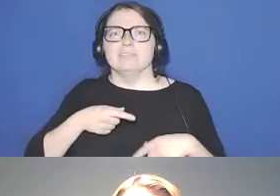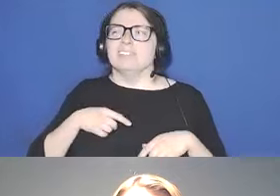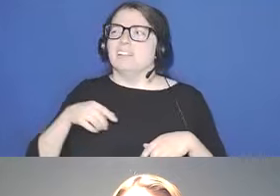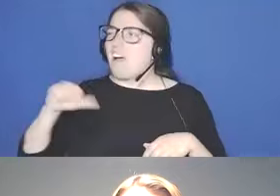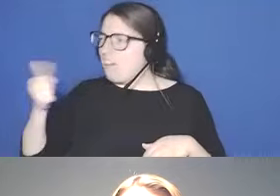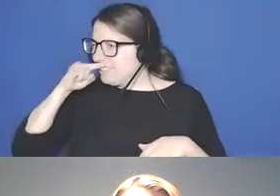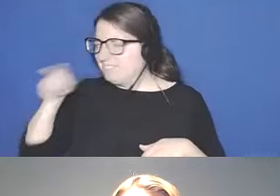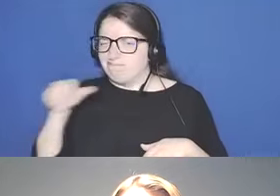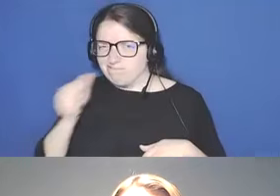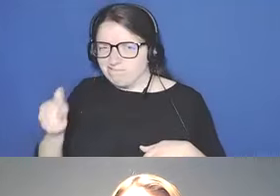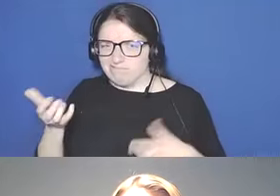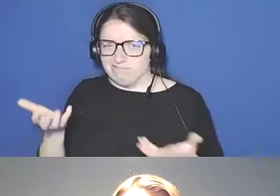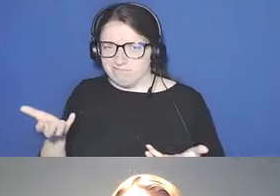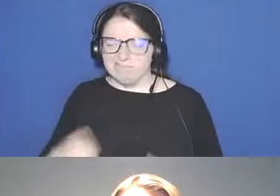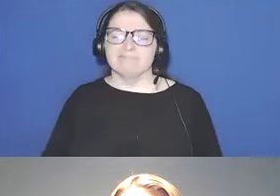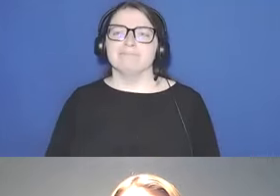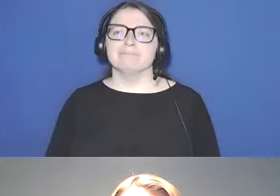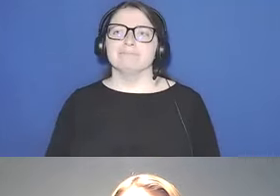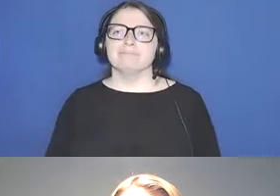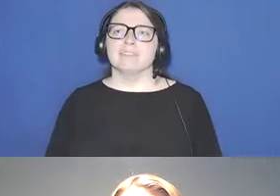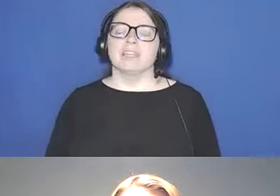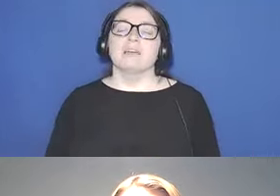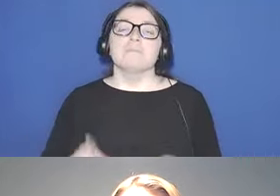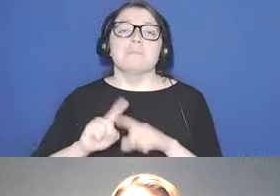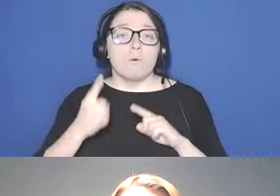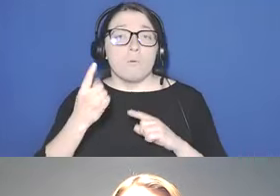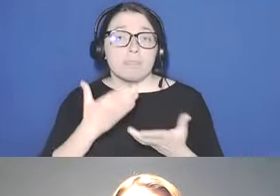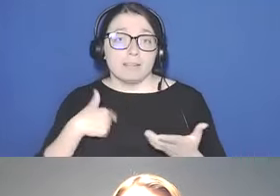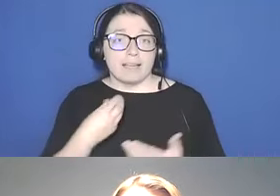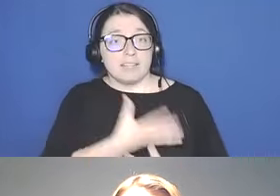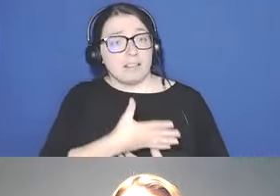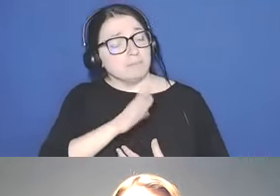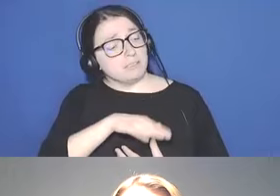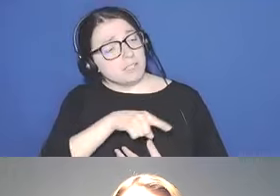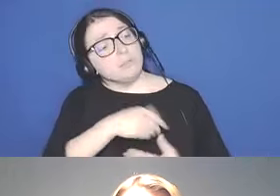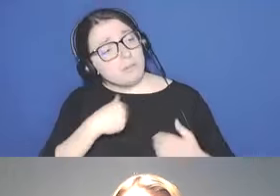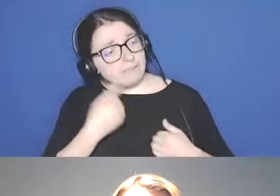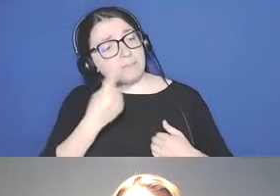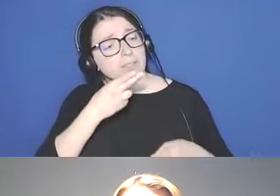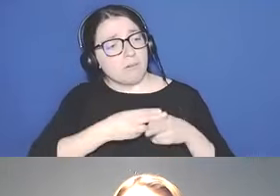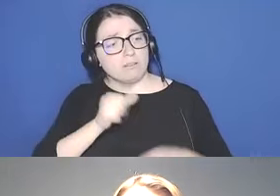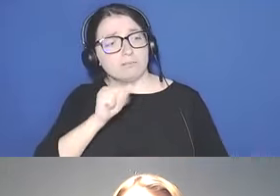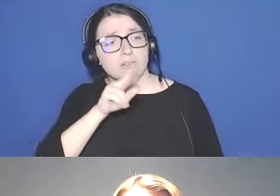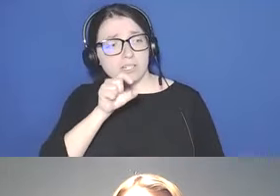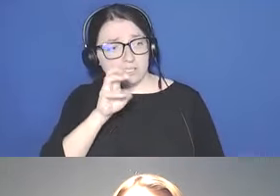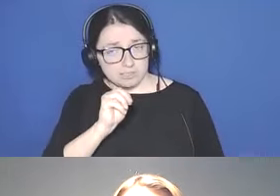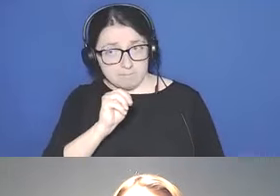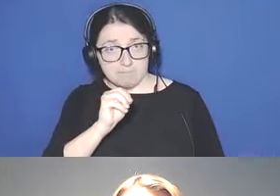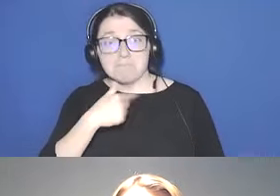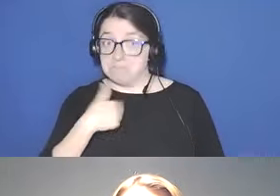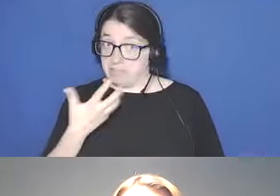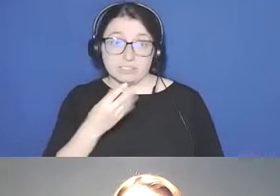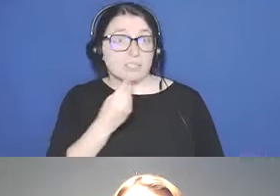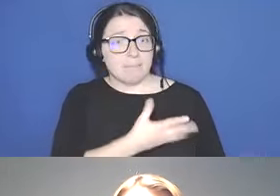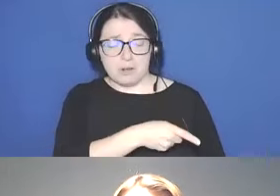kids. But the one thing that I tell him is that you do have what's called autism. I let him know that he's